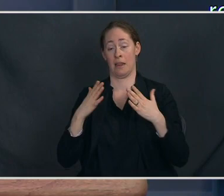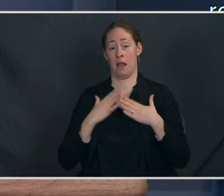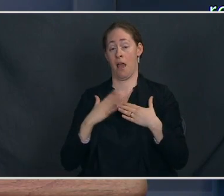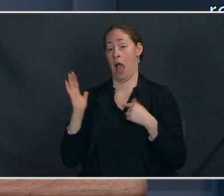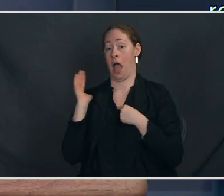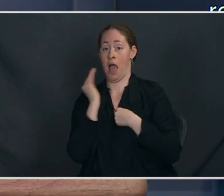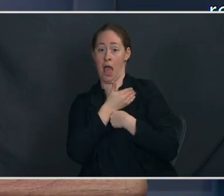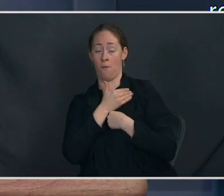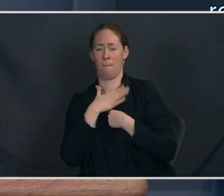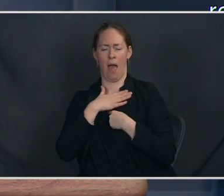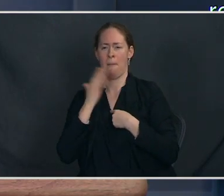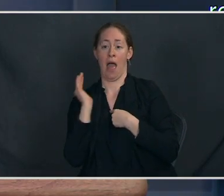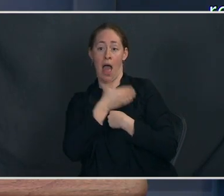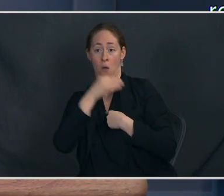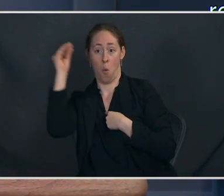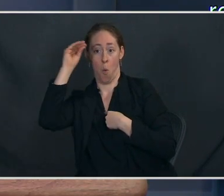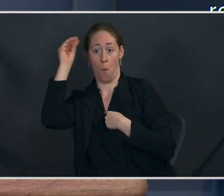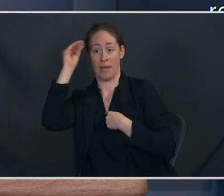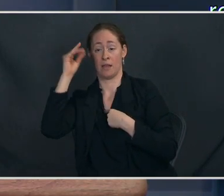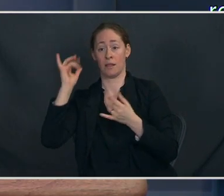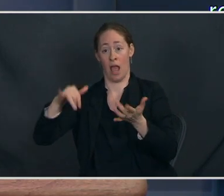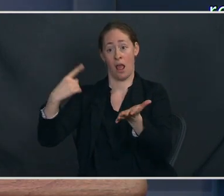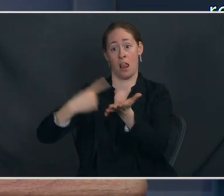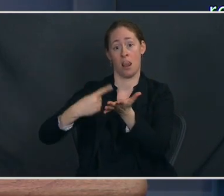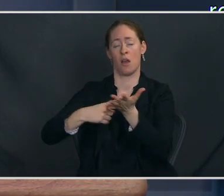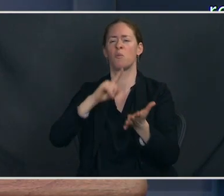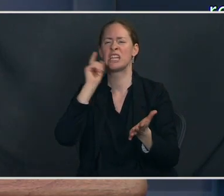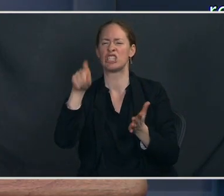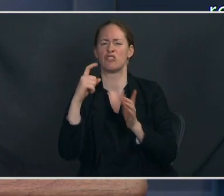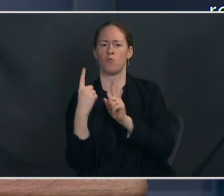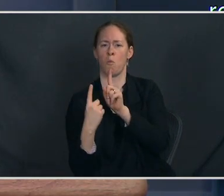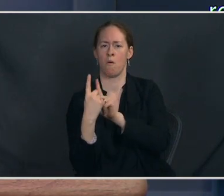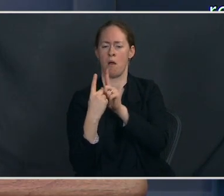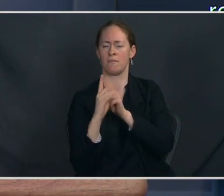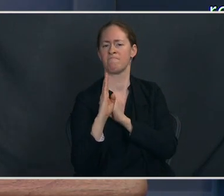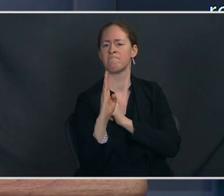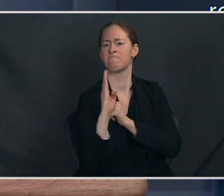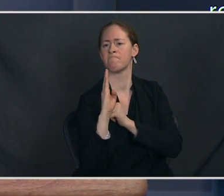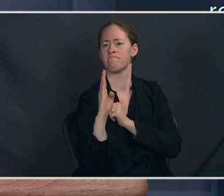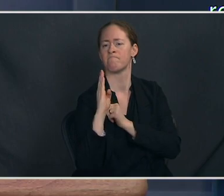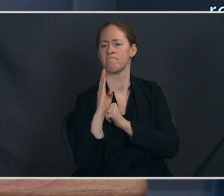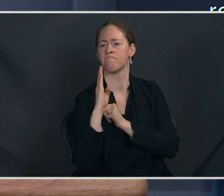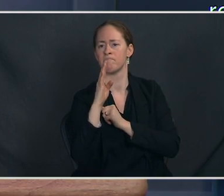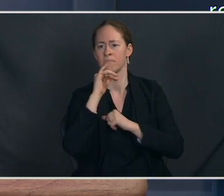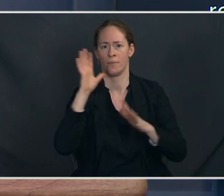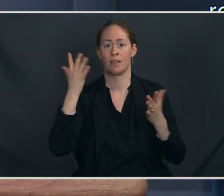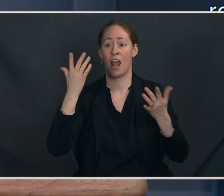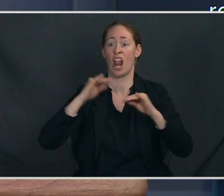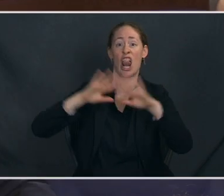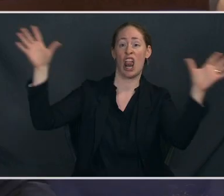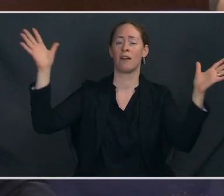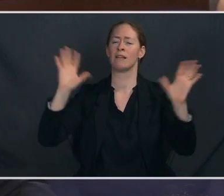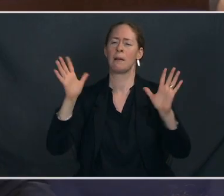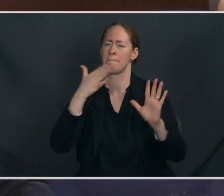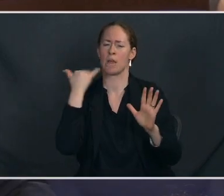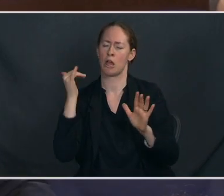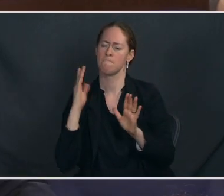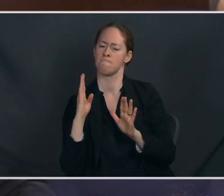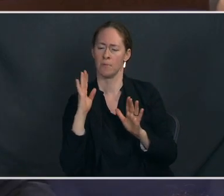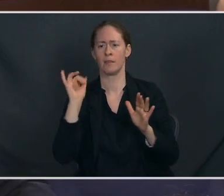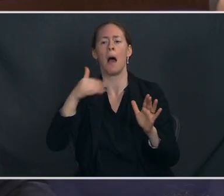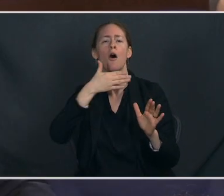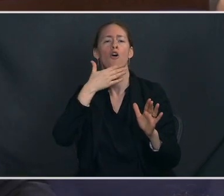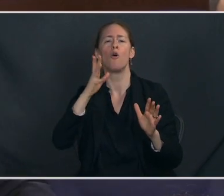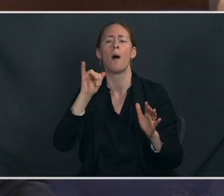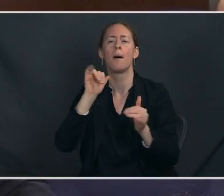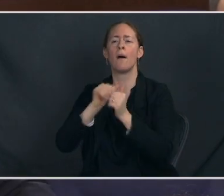one-on-one, should happen in small groups, and that's the most productive way to move this bill forward. Let me me ask if I can. There seemed to be a little bit of disagreement in terms